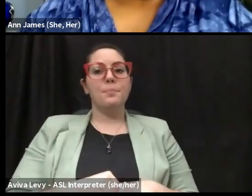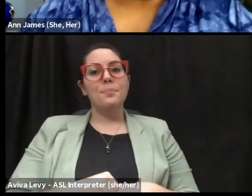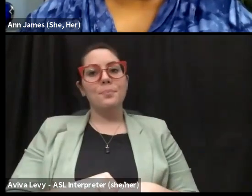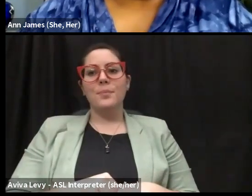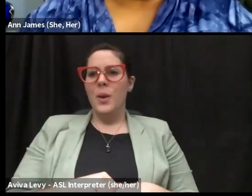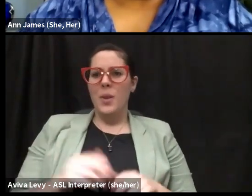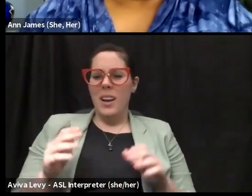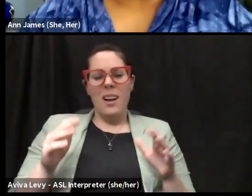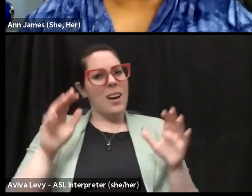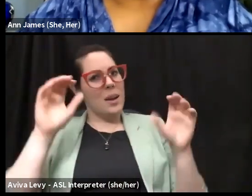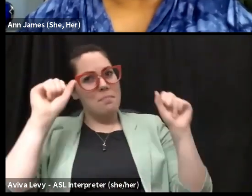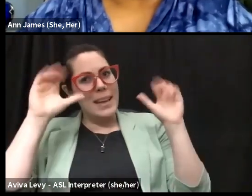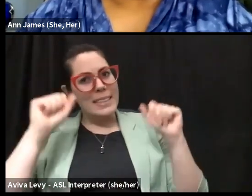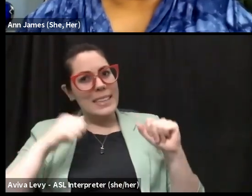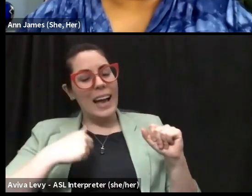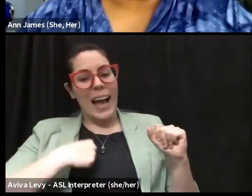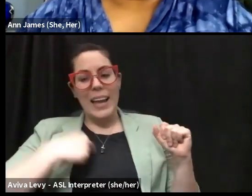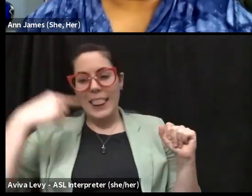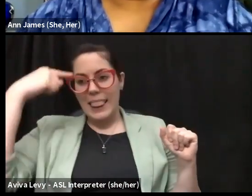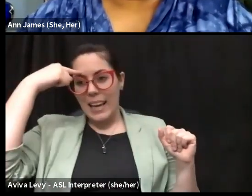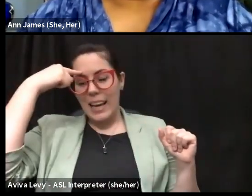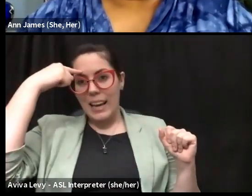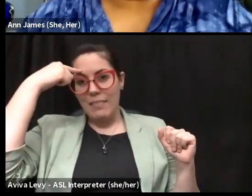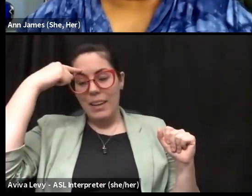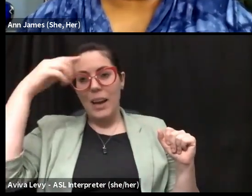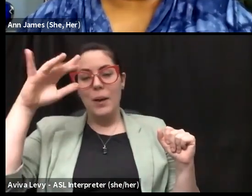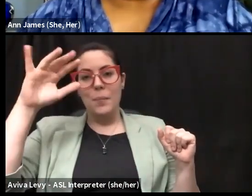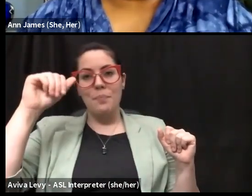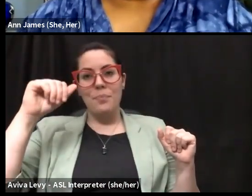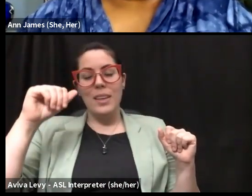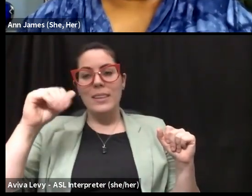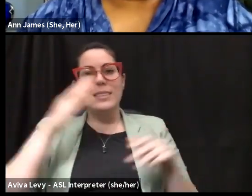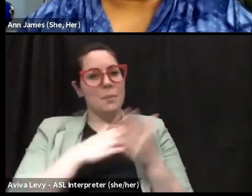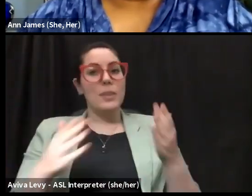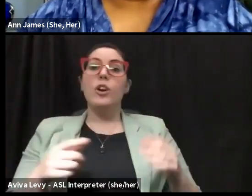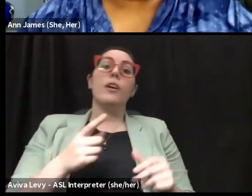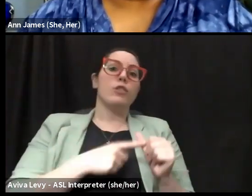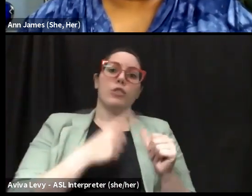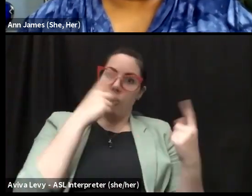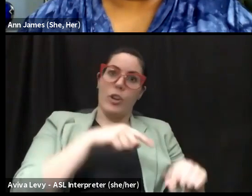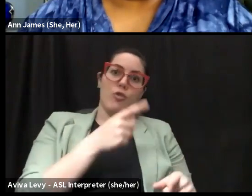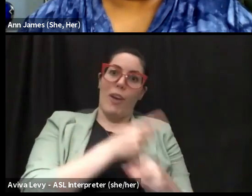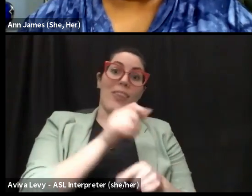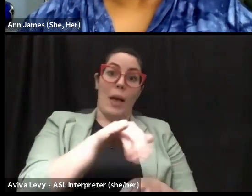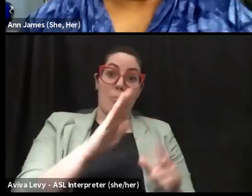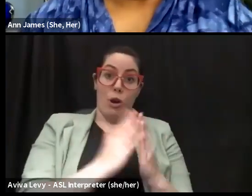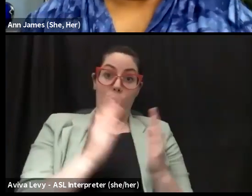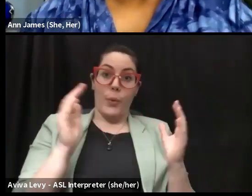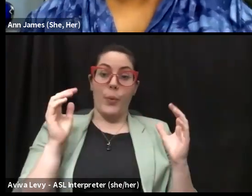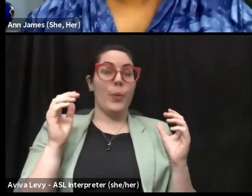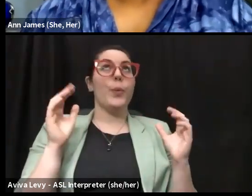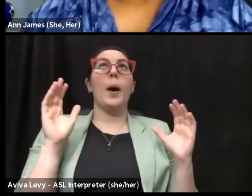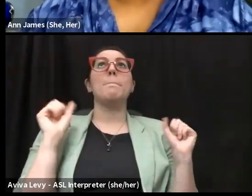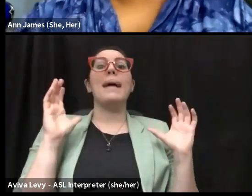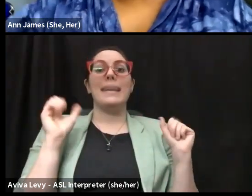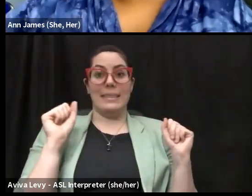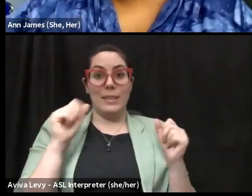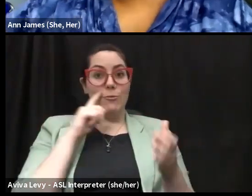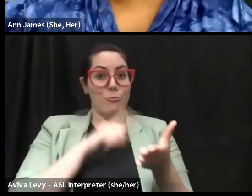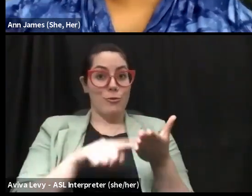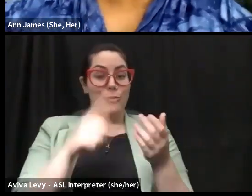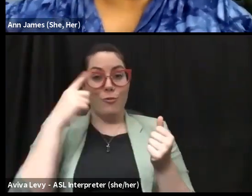Amazing. That makes me think of a few other things. One, yes, that book is a really amazing resource for directors.